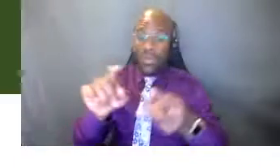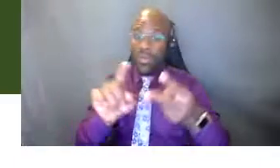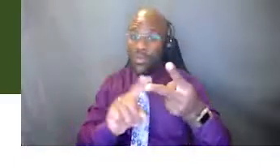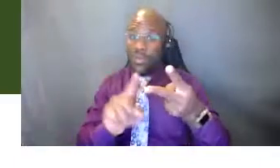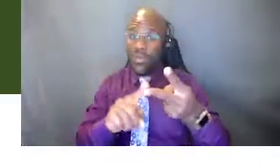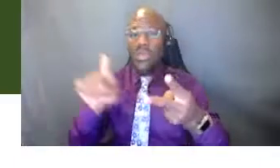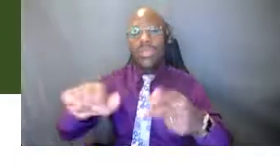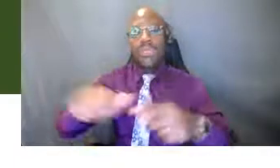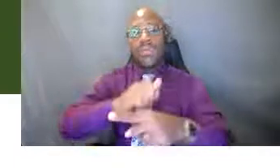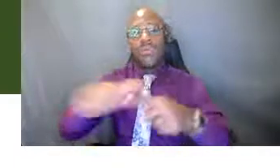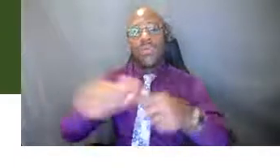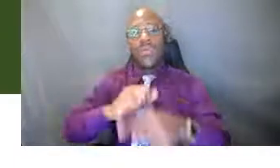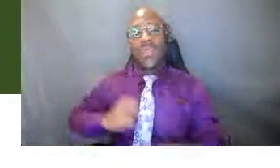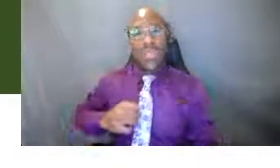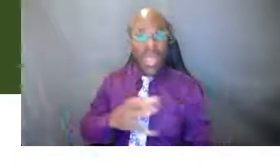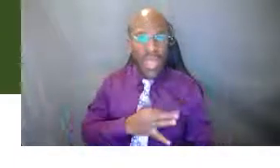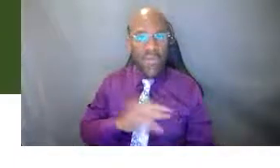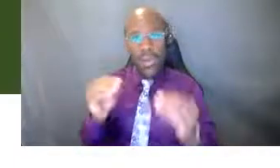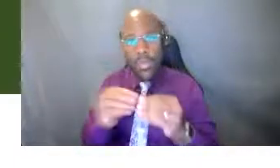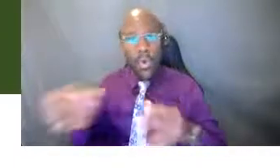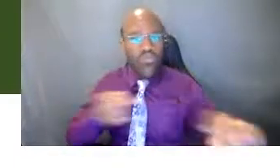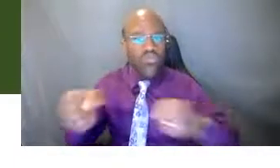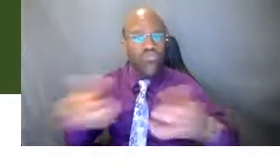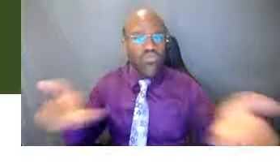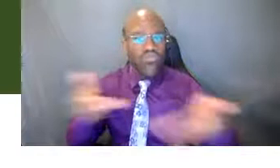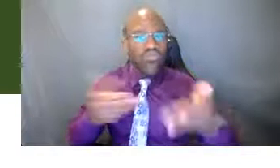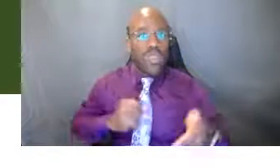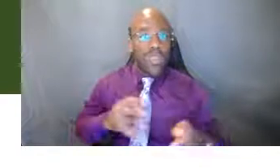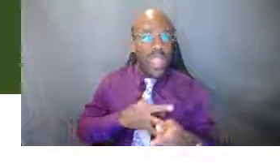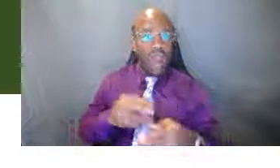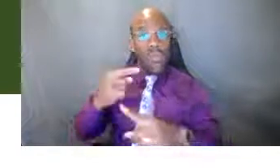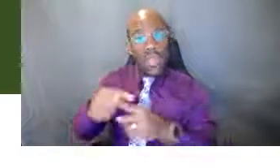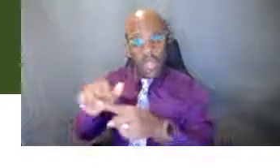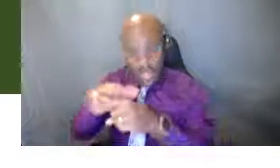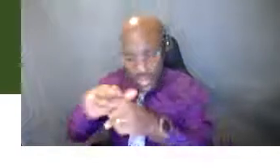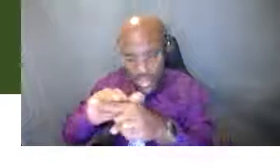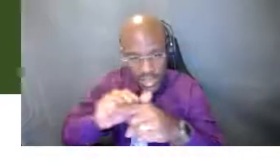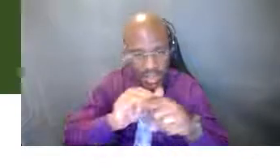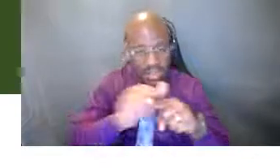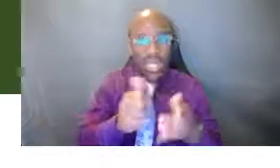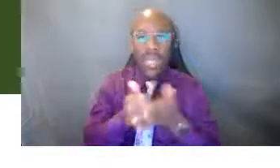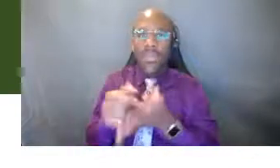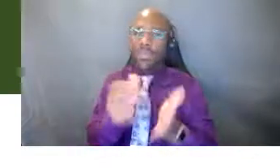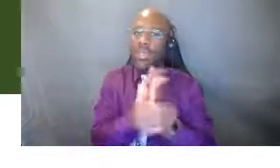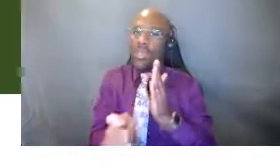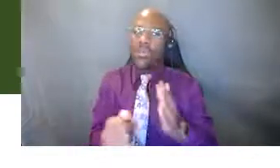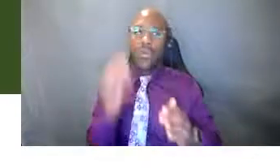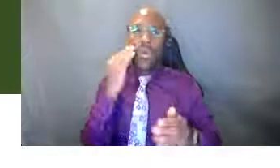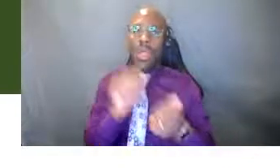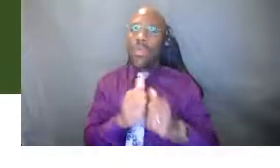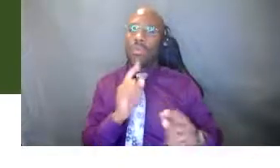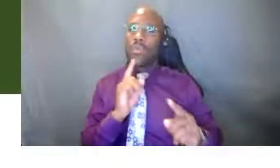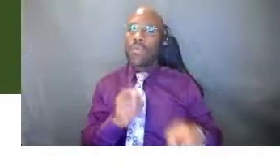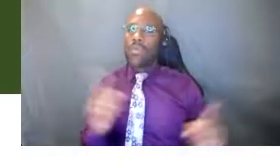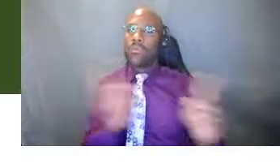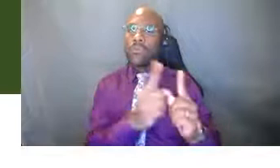behavioral health professionals, is to make sure the system is funded. So without adequate funding, you're going to have a system